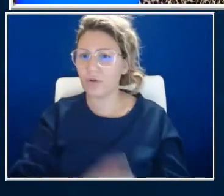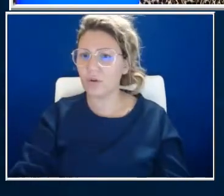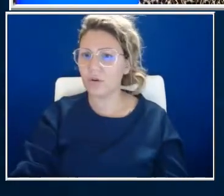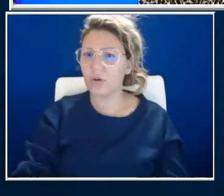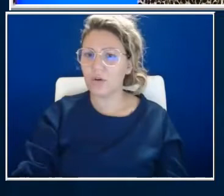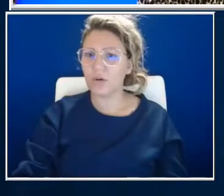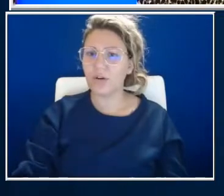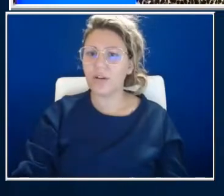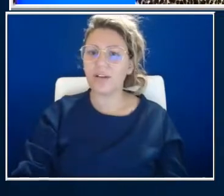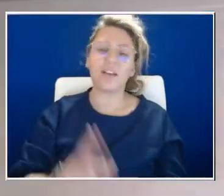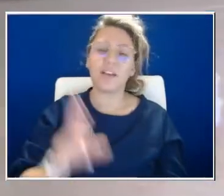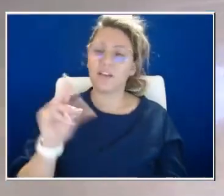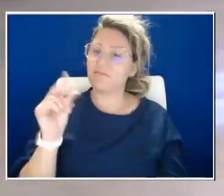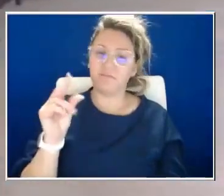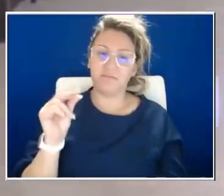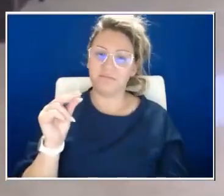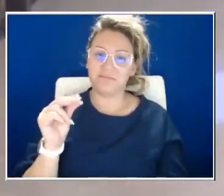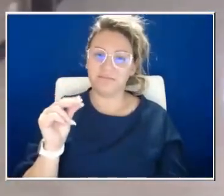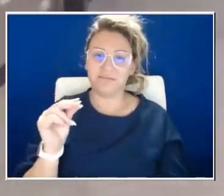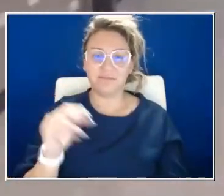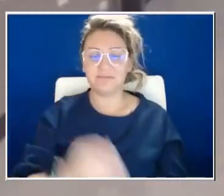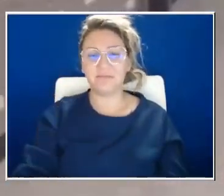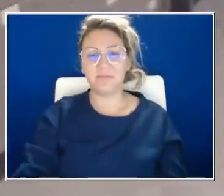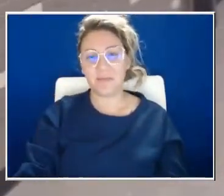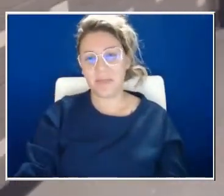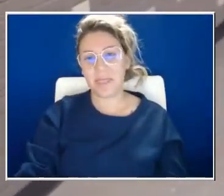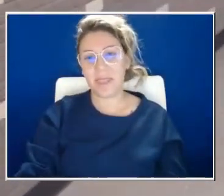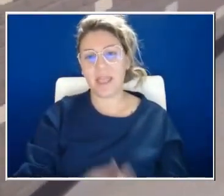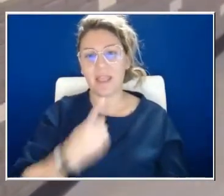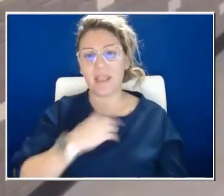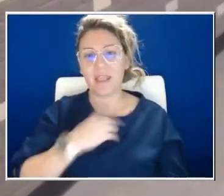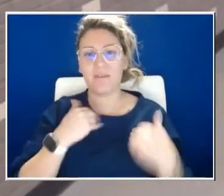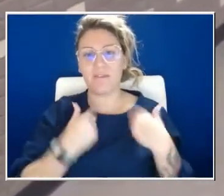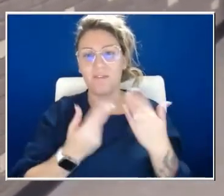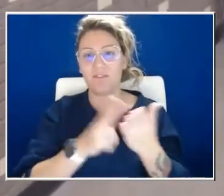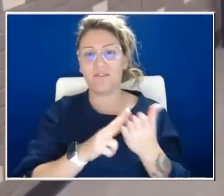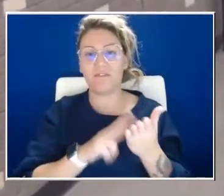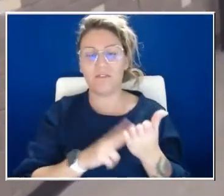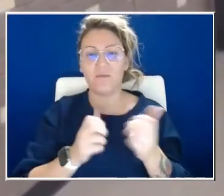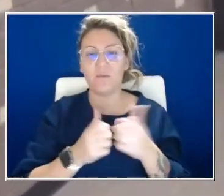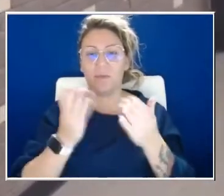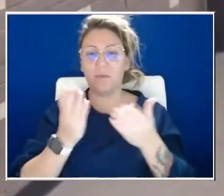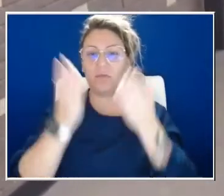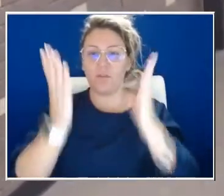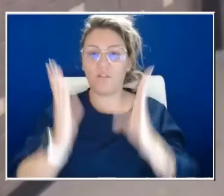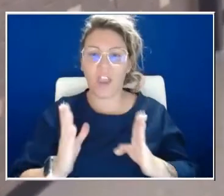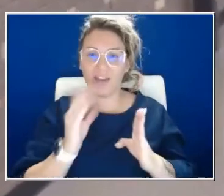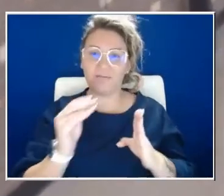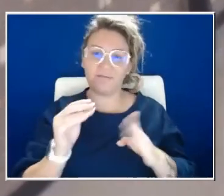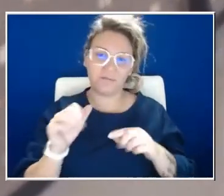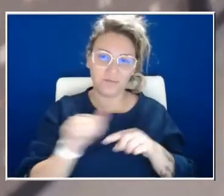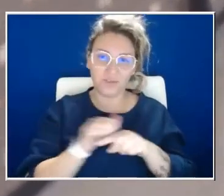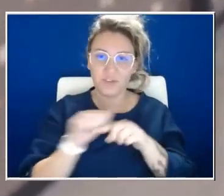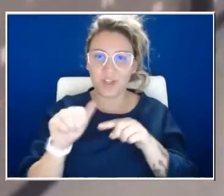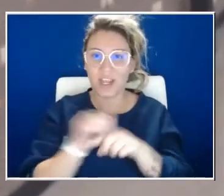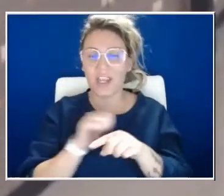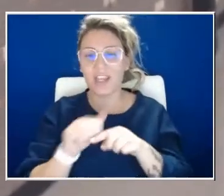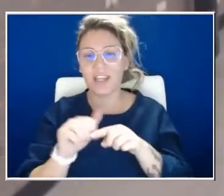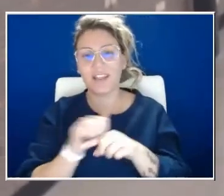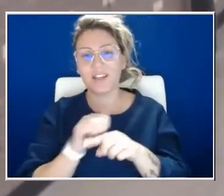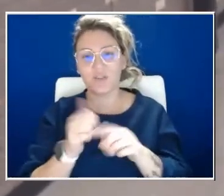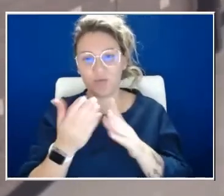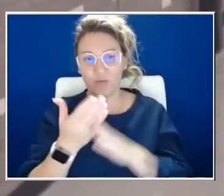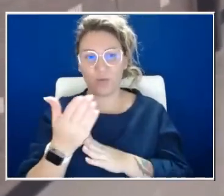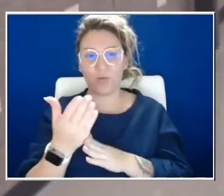No, it's not. Okay. We have a contract with the provider, and we are trained to go through and be able to set